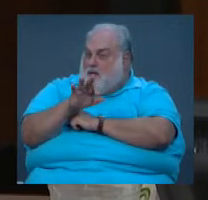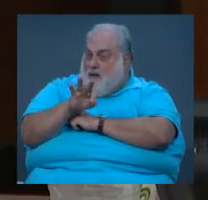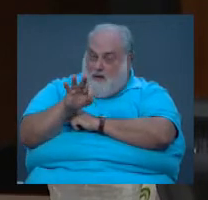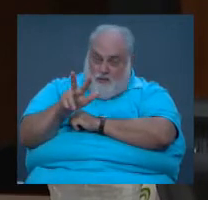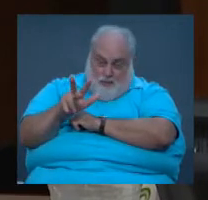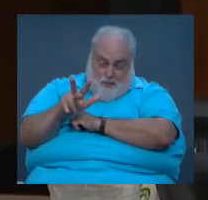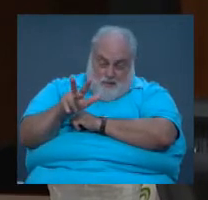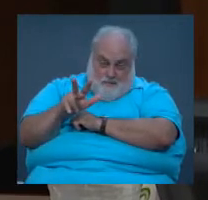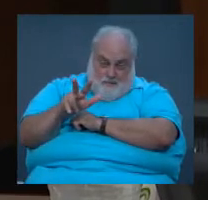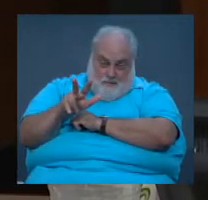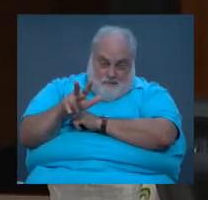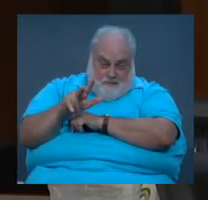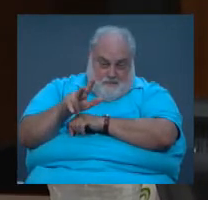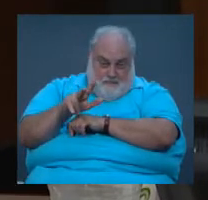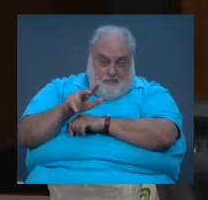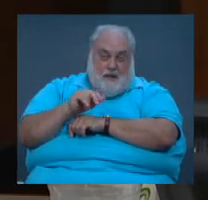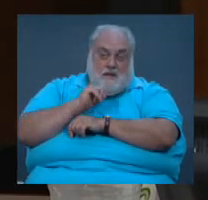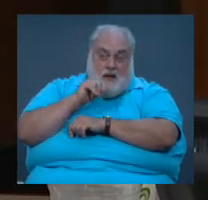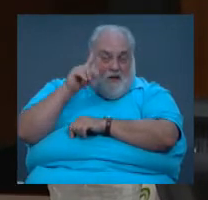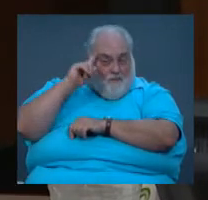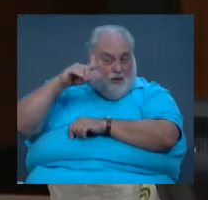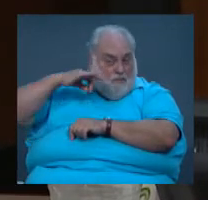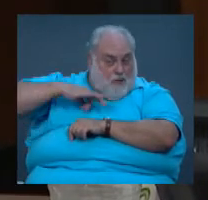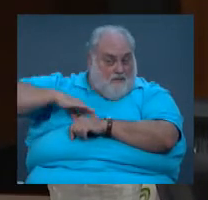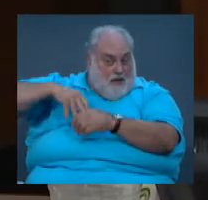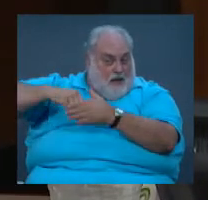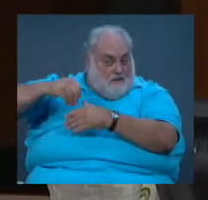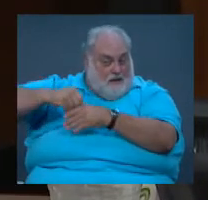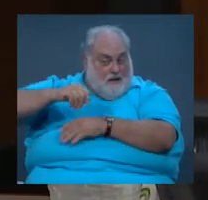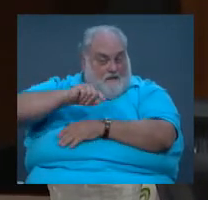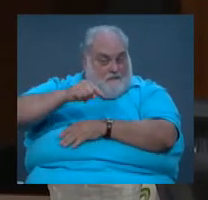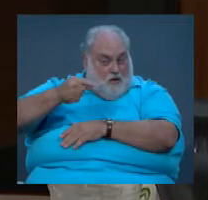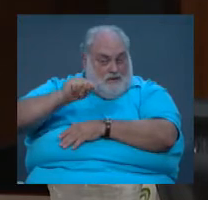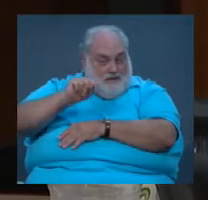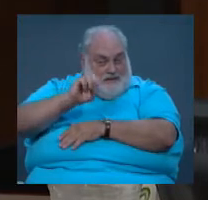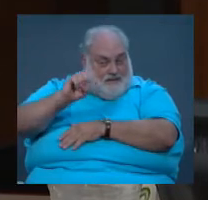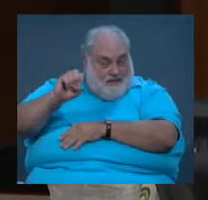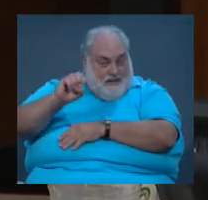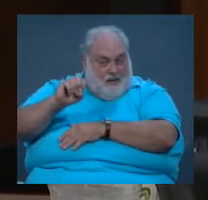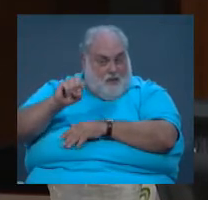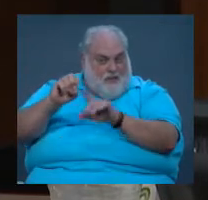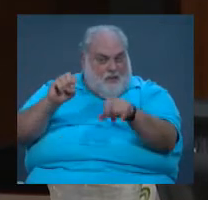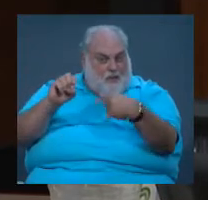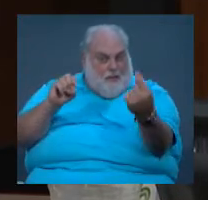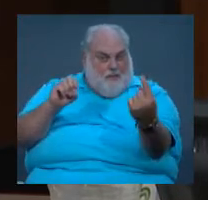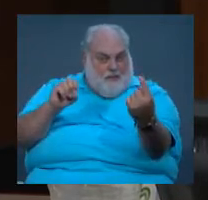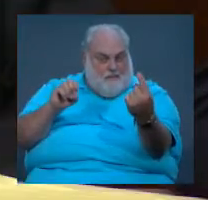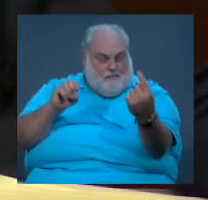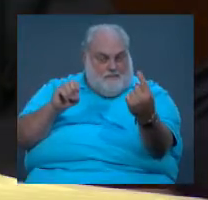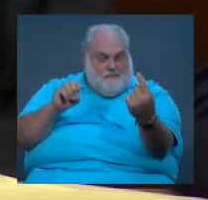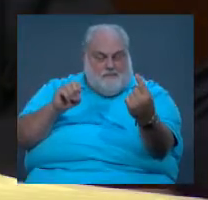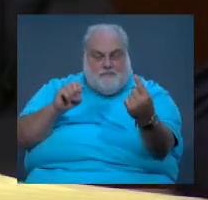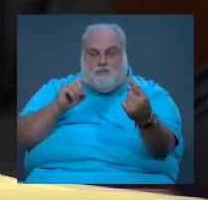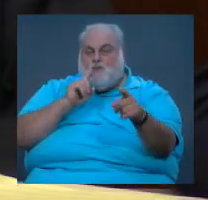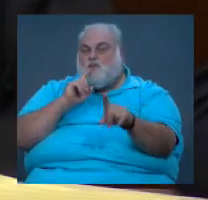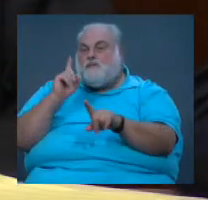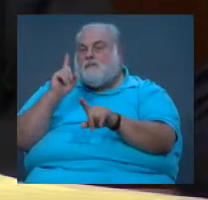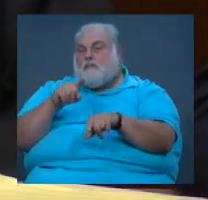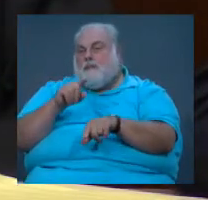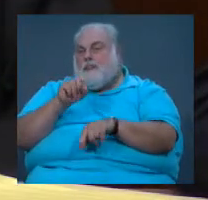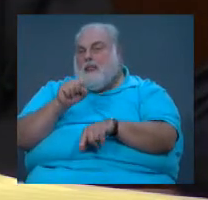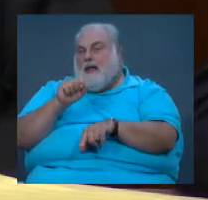any nonprofit outside of First Tee running programs there, or just First Tee themselves?